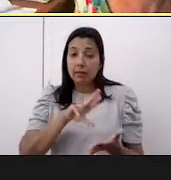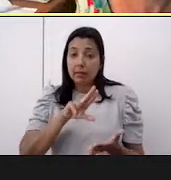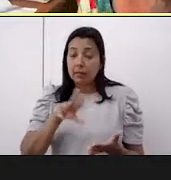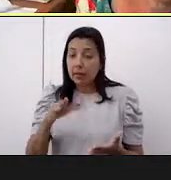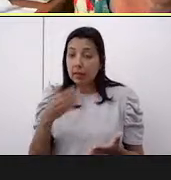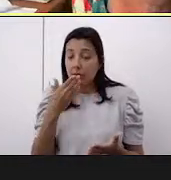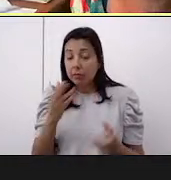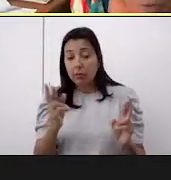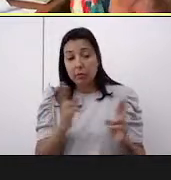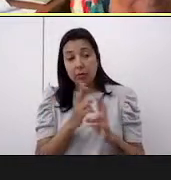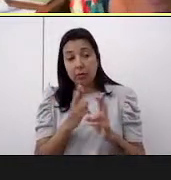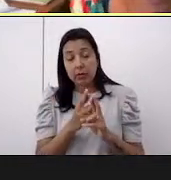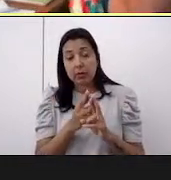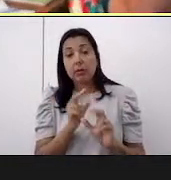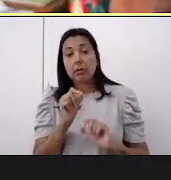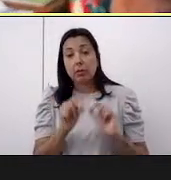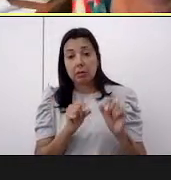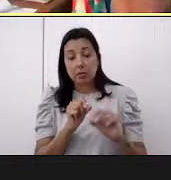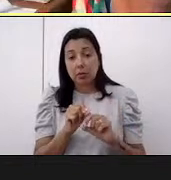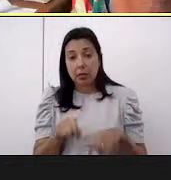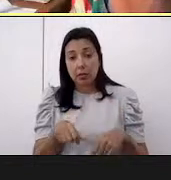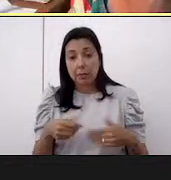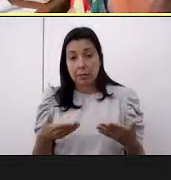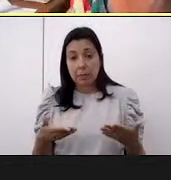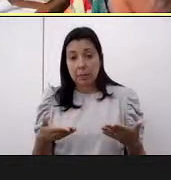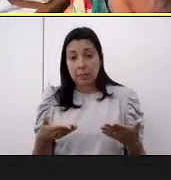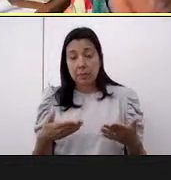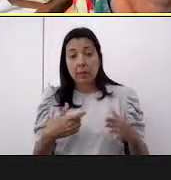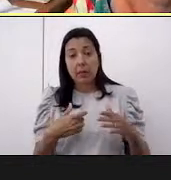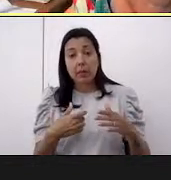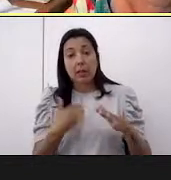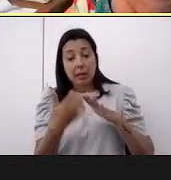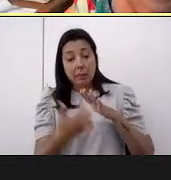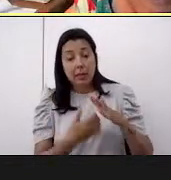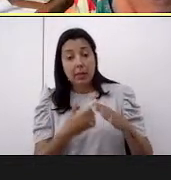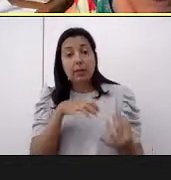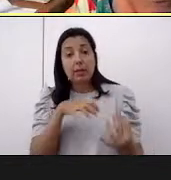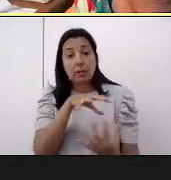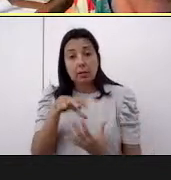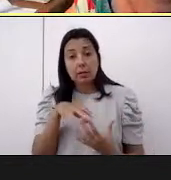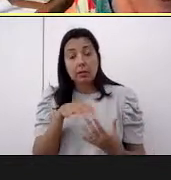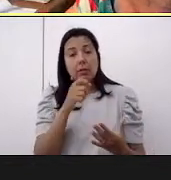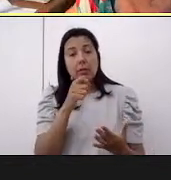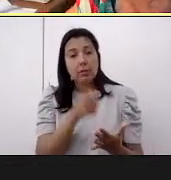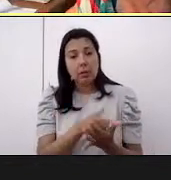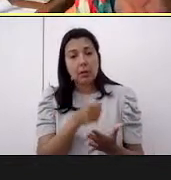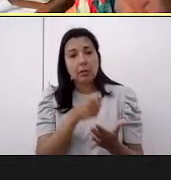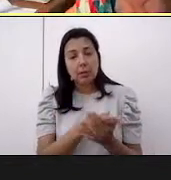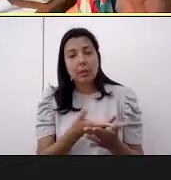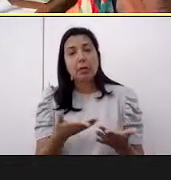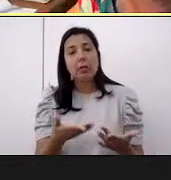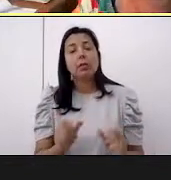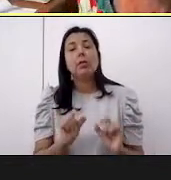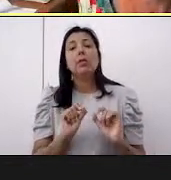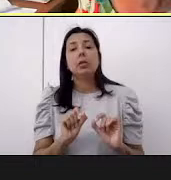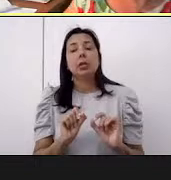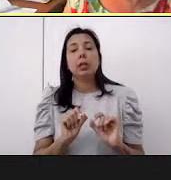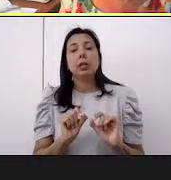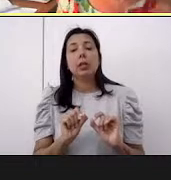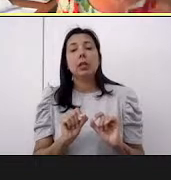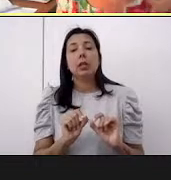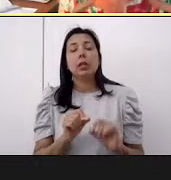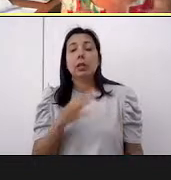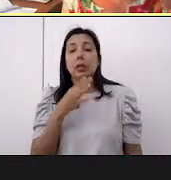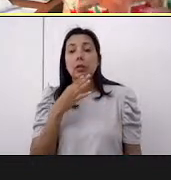and through financing, through expertise, and they also, and it's a specificity of what